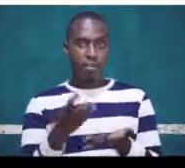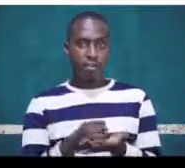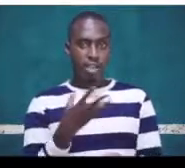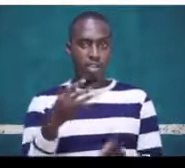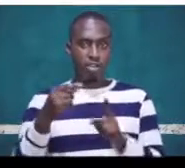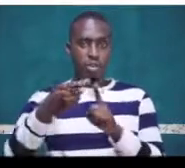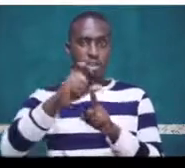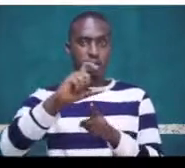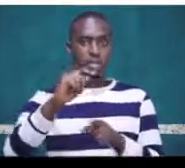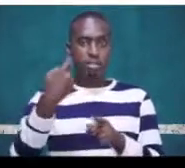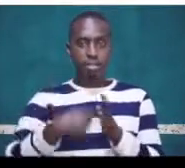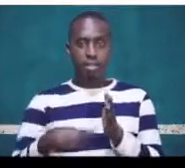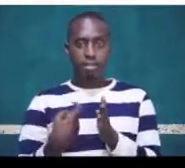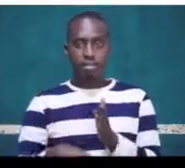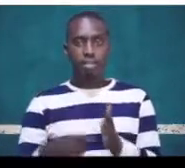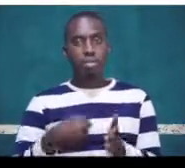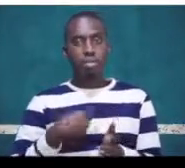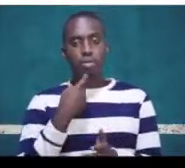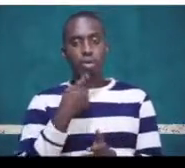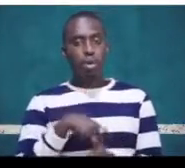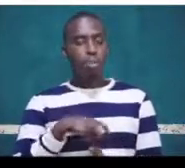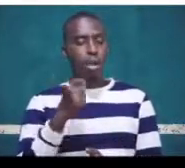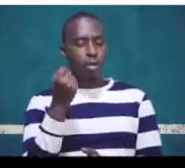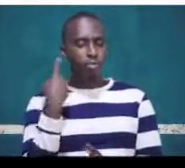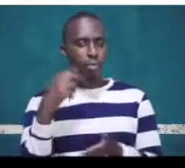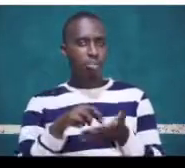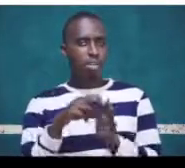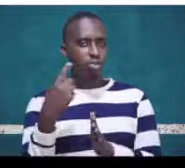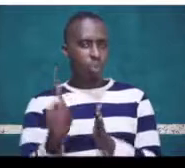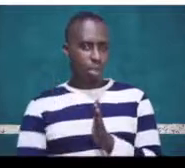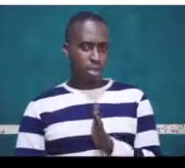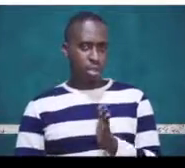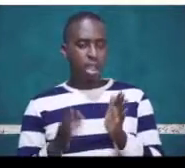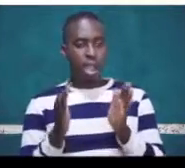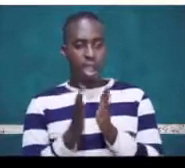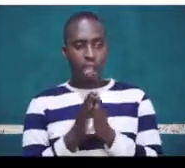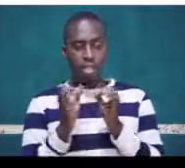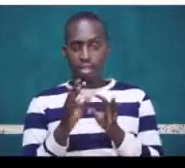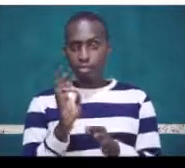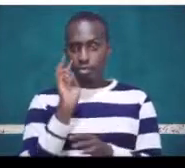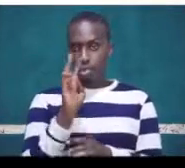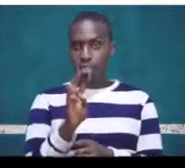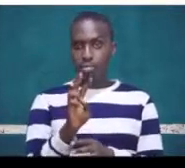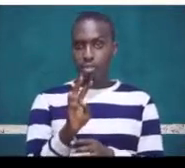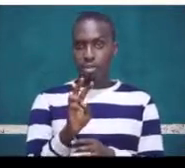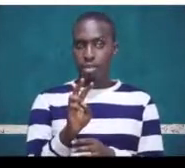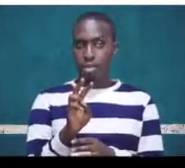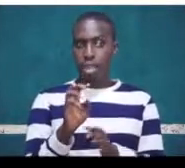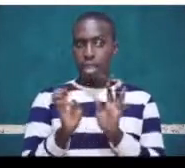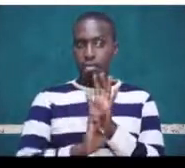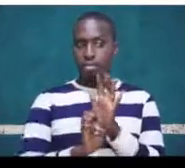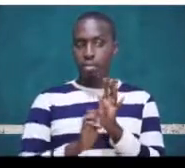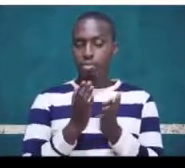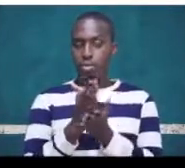value-added tax. We need also to understand what this means. And when you do look at the examples that I